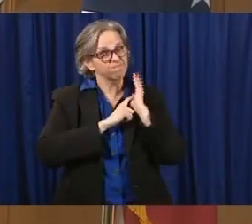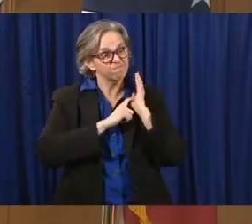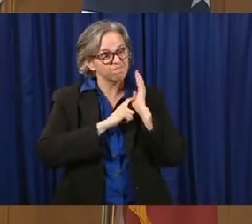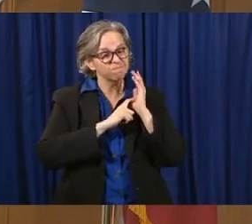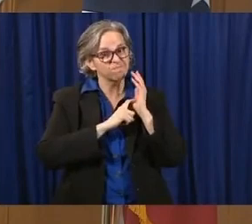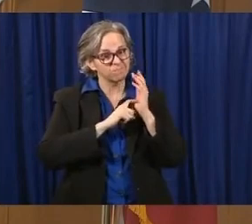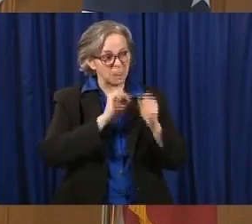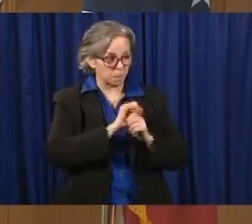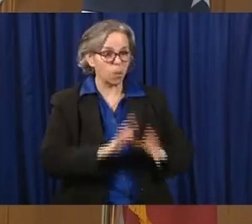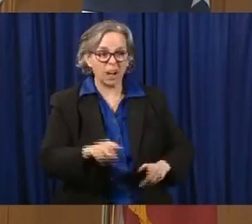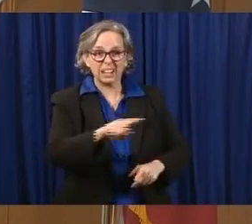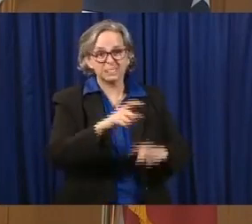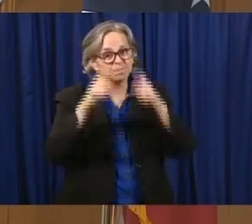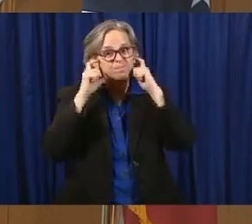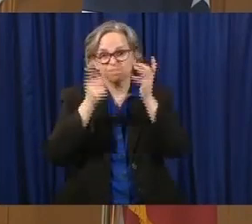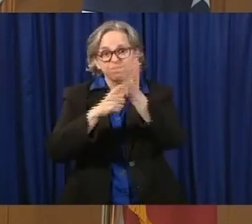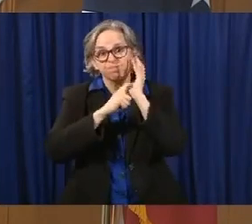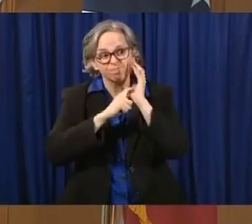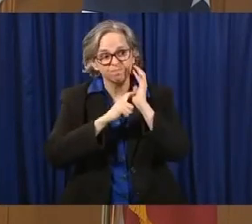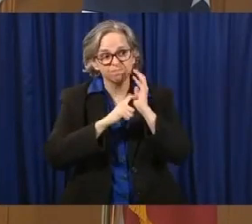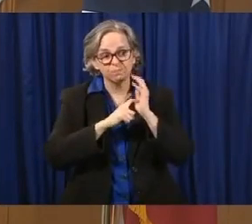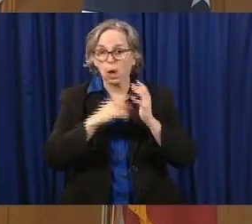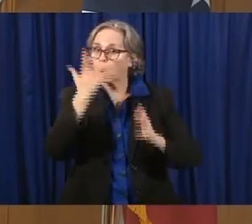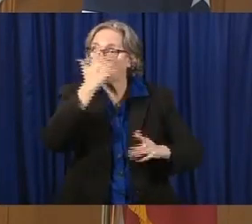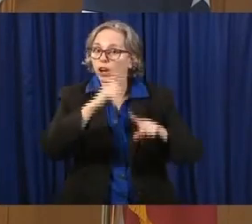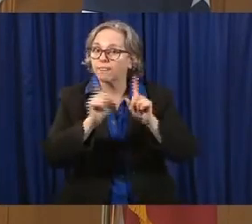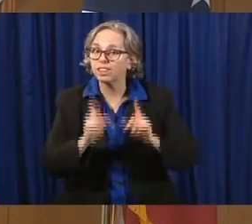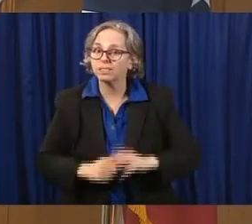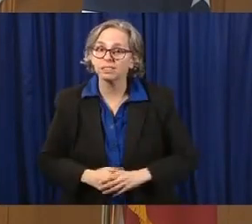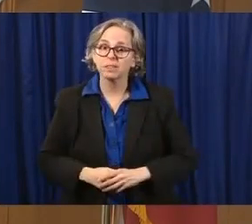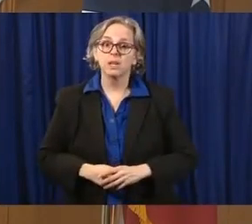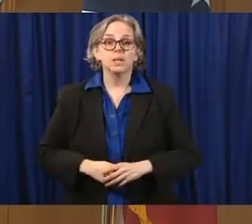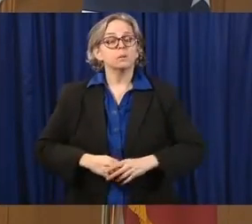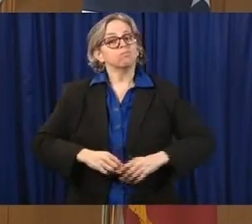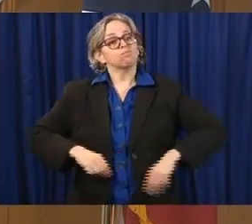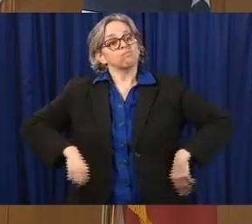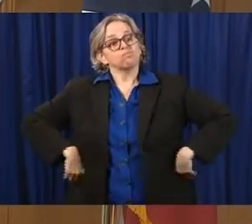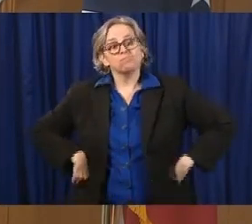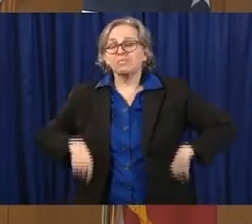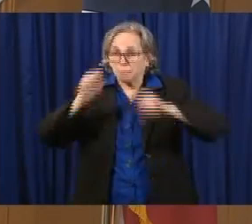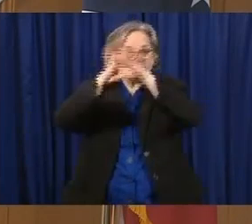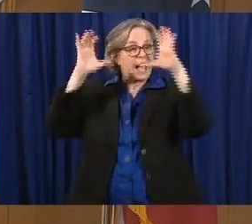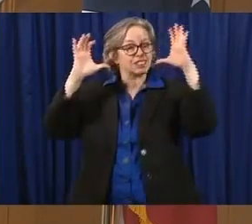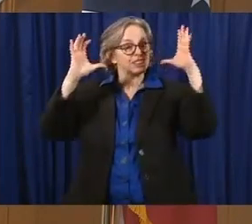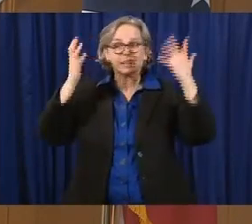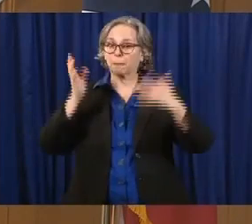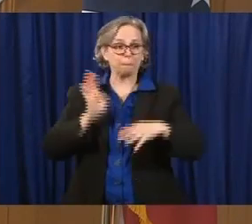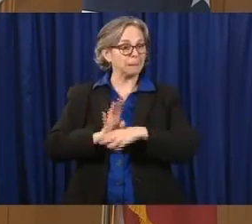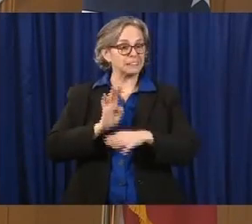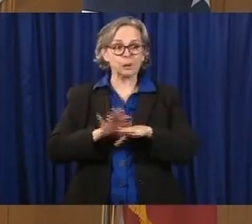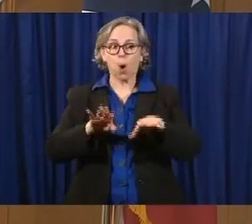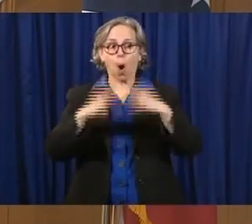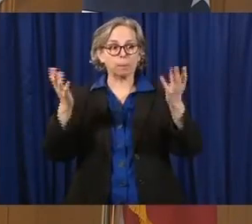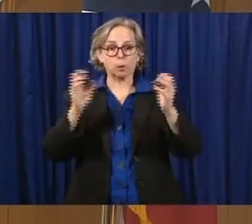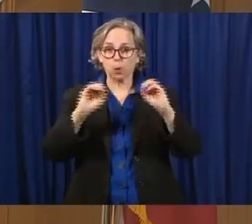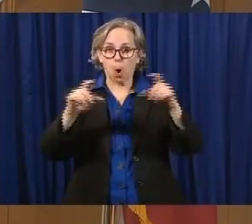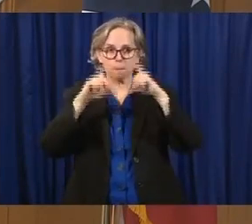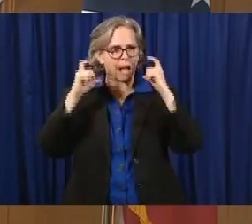different. You know, I can't imagine a business that's going to open up without employees all wearing one of these.